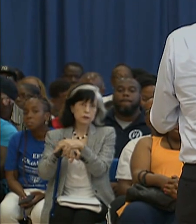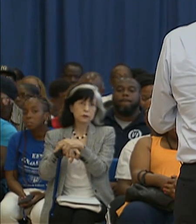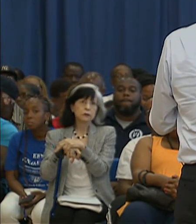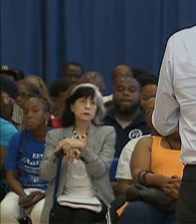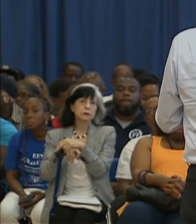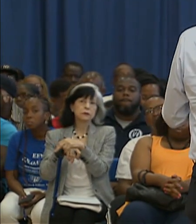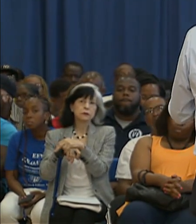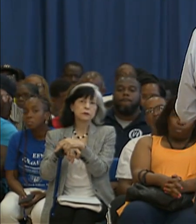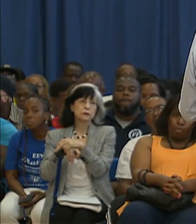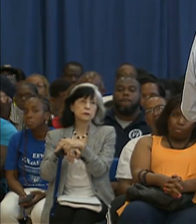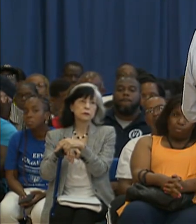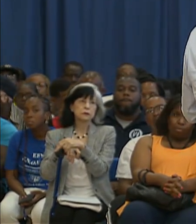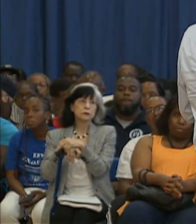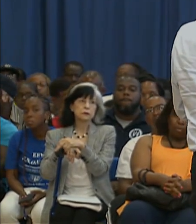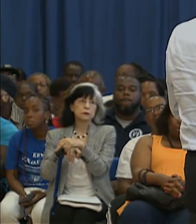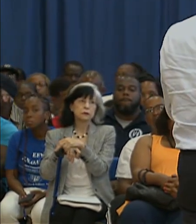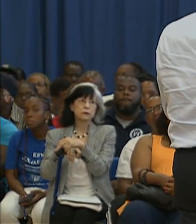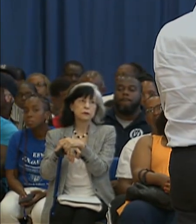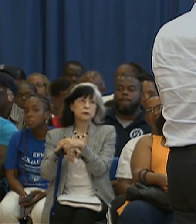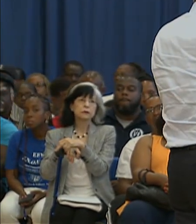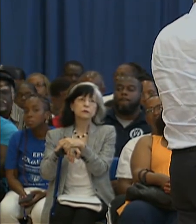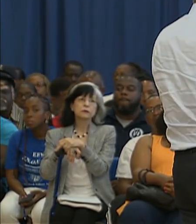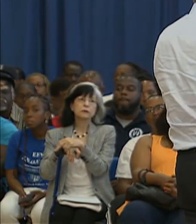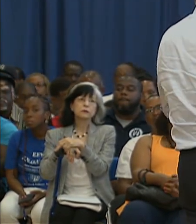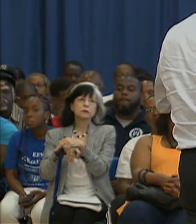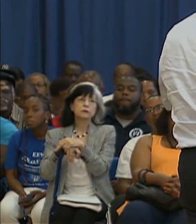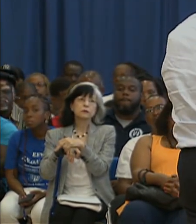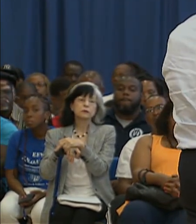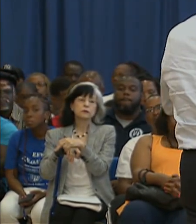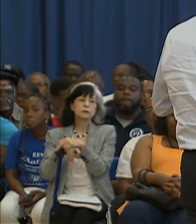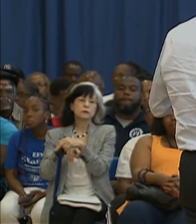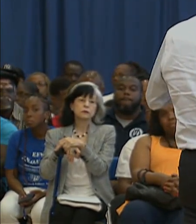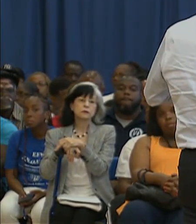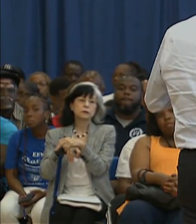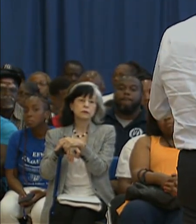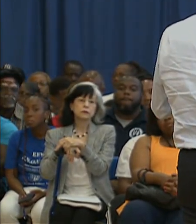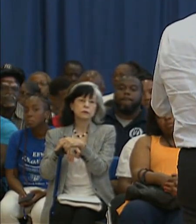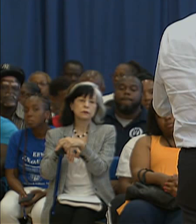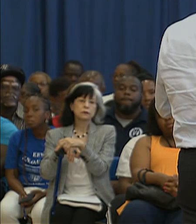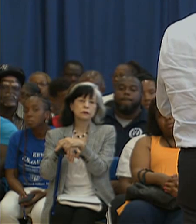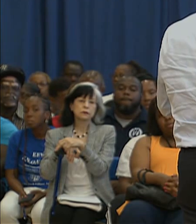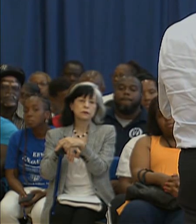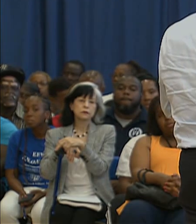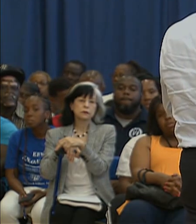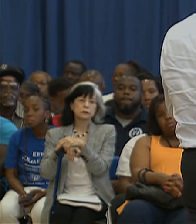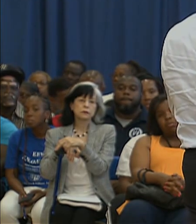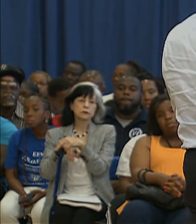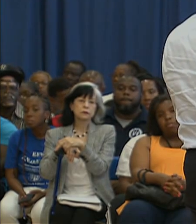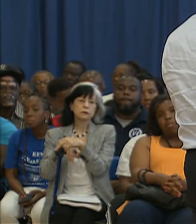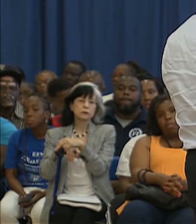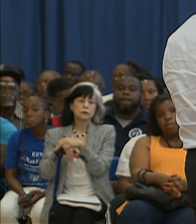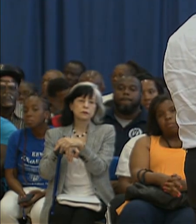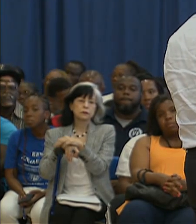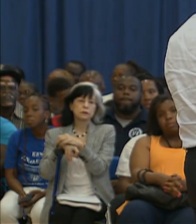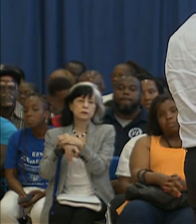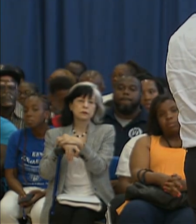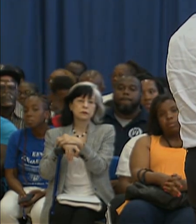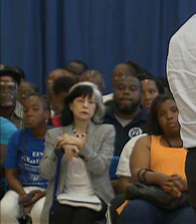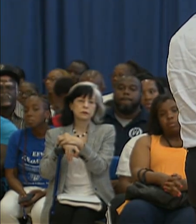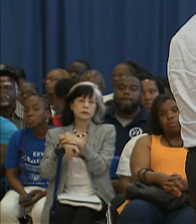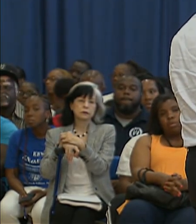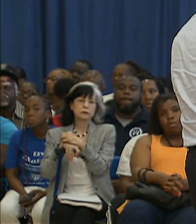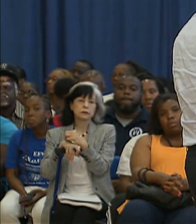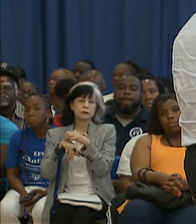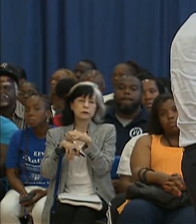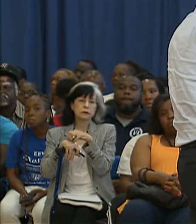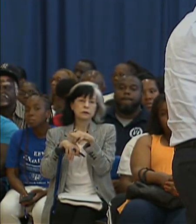want to see what that number is, that would allow us to give that kind of embrace and support to our young people every summer.